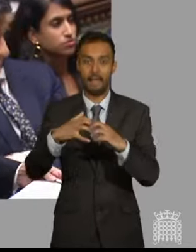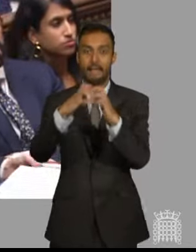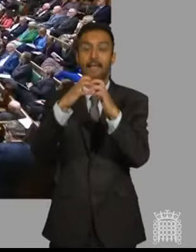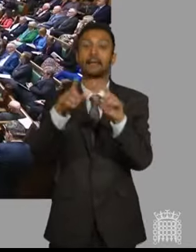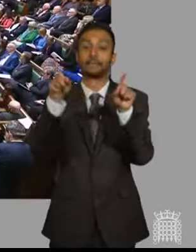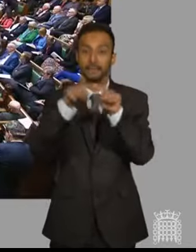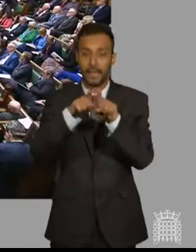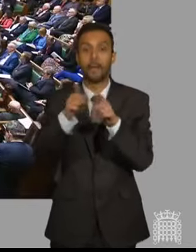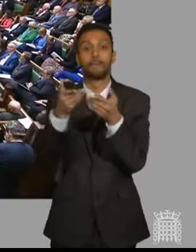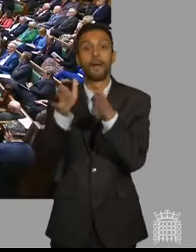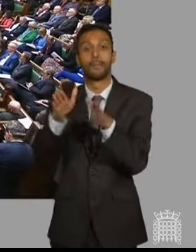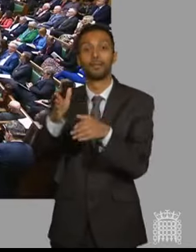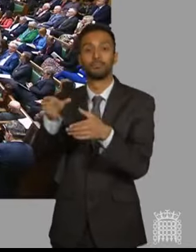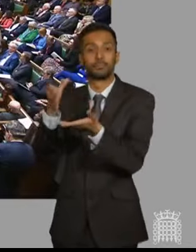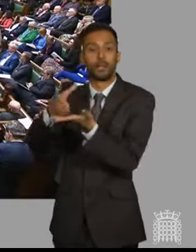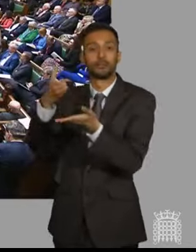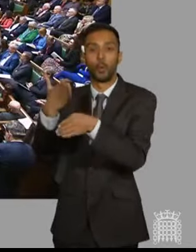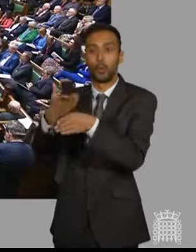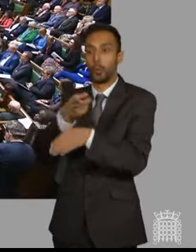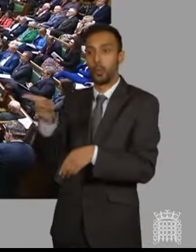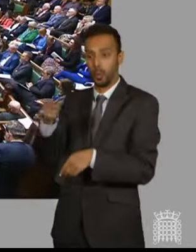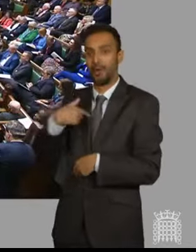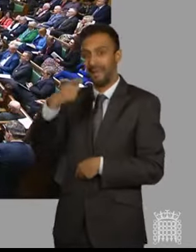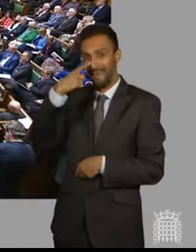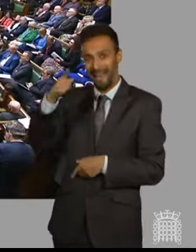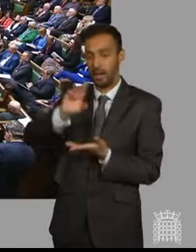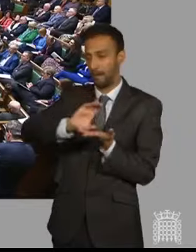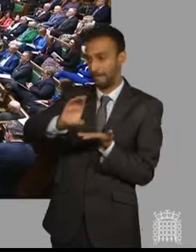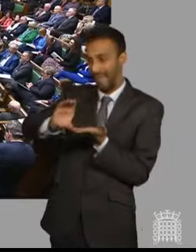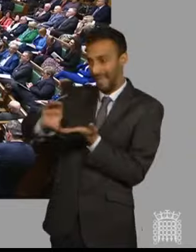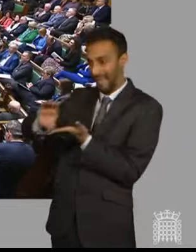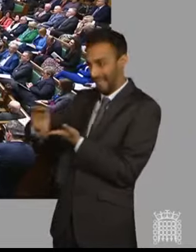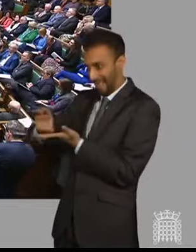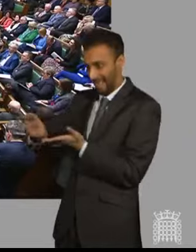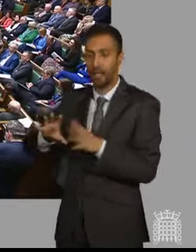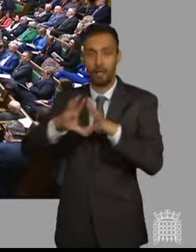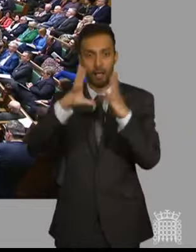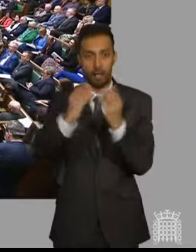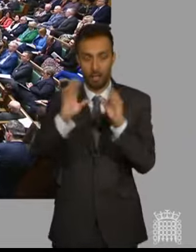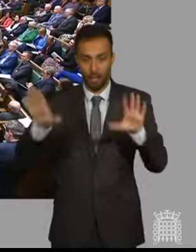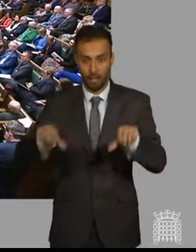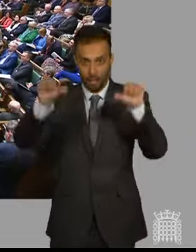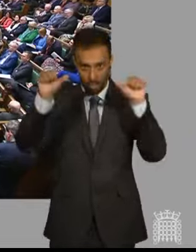again. James Grundy. Thank you, Mr. Speaker. The Atherley Way